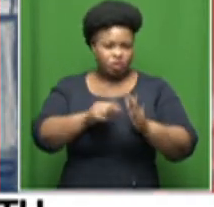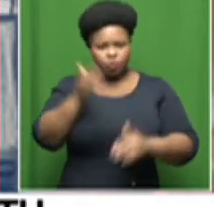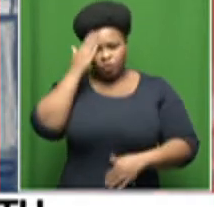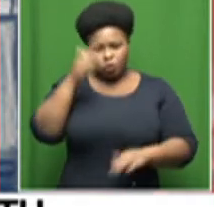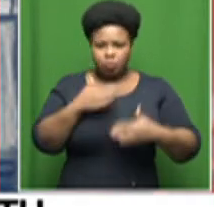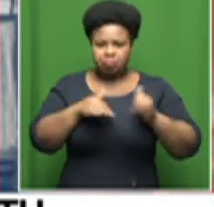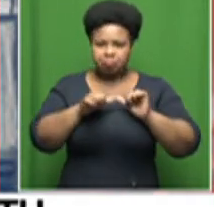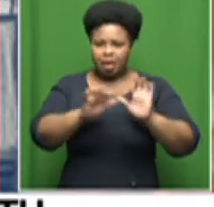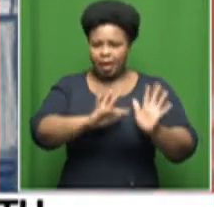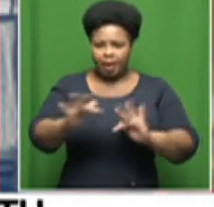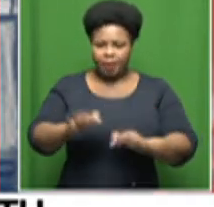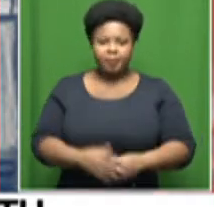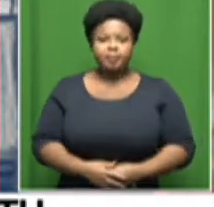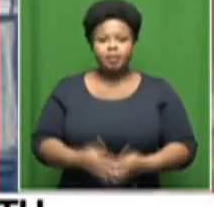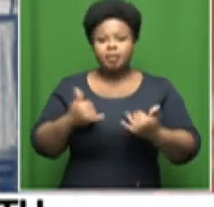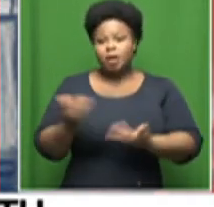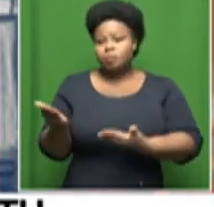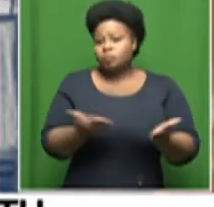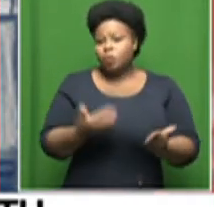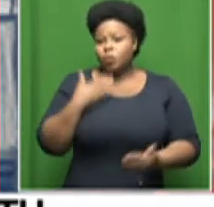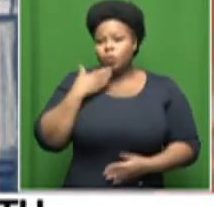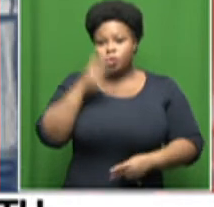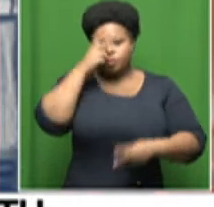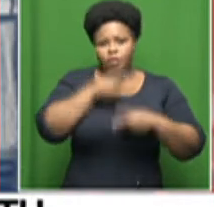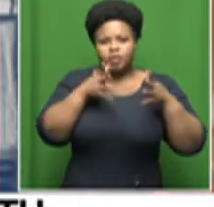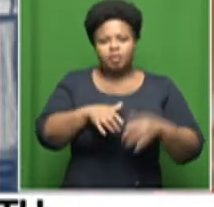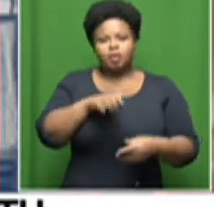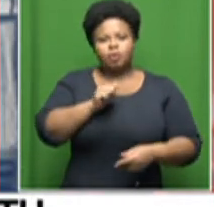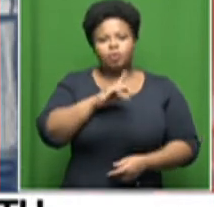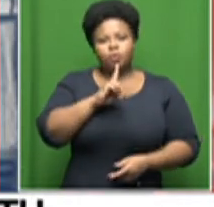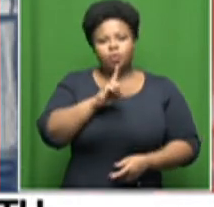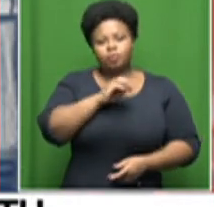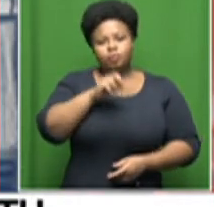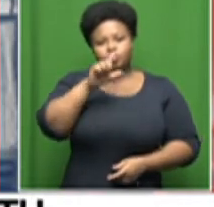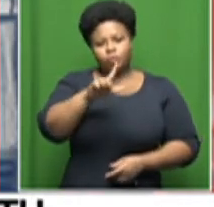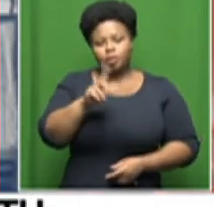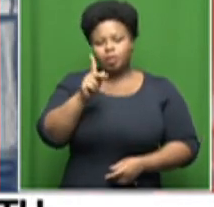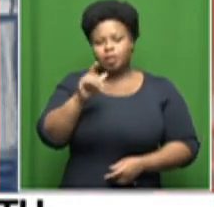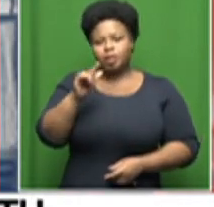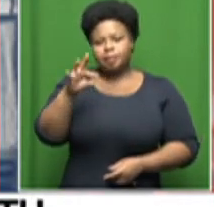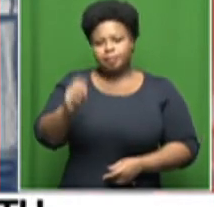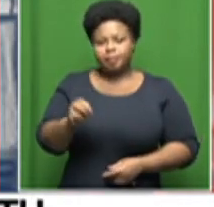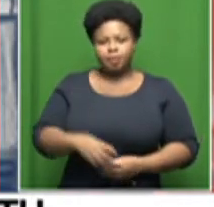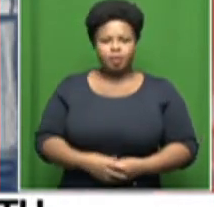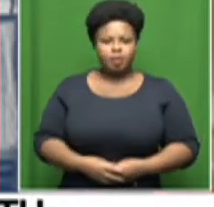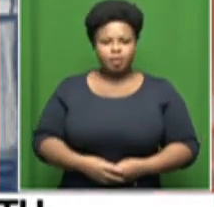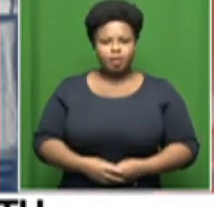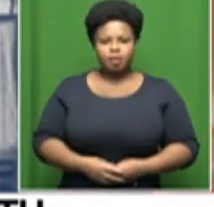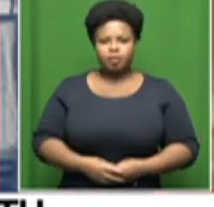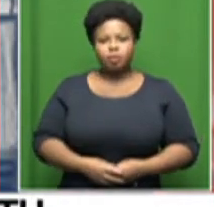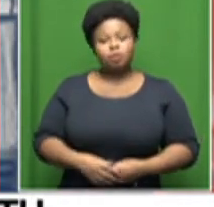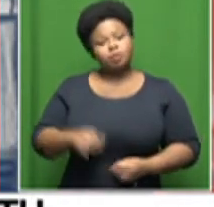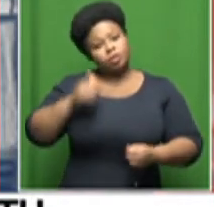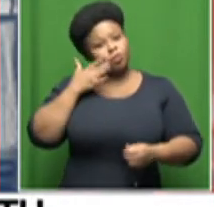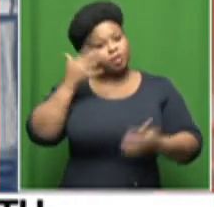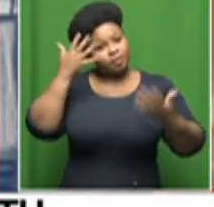At this point, let's invite Professor Abdul Karim. If you can just come in at this point, and we will then,